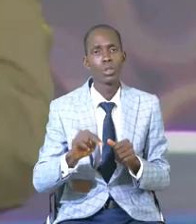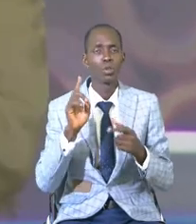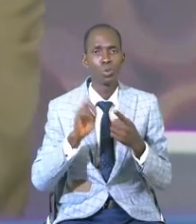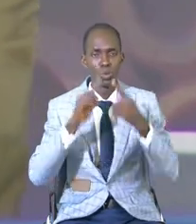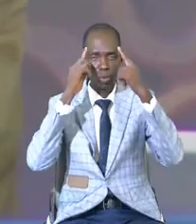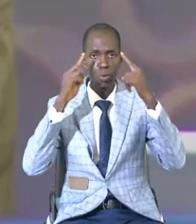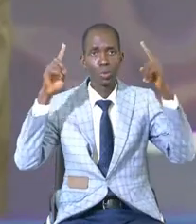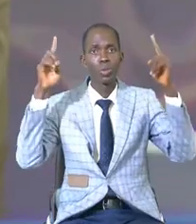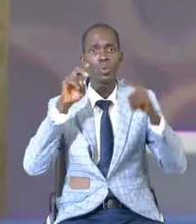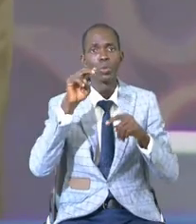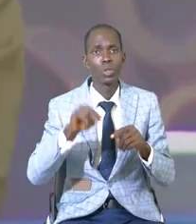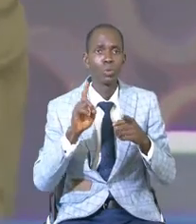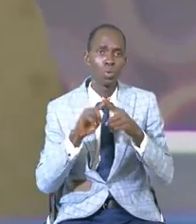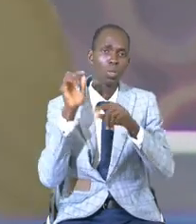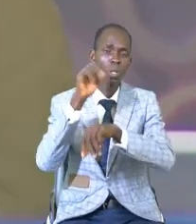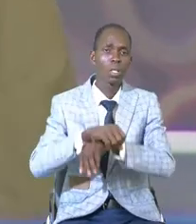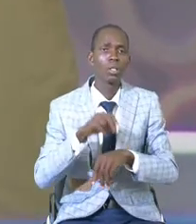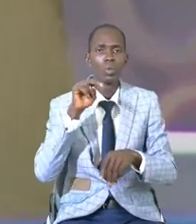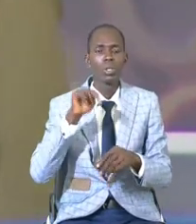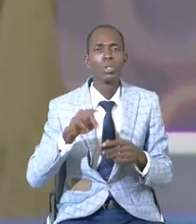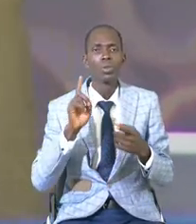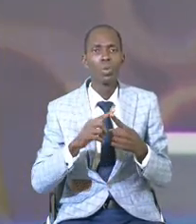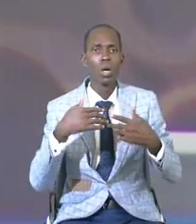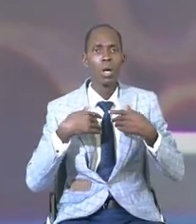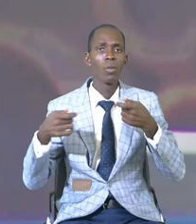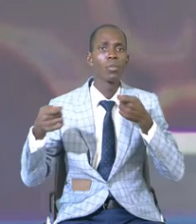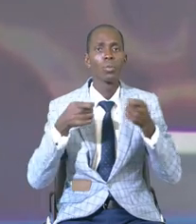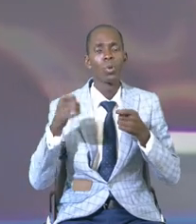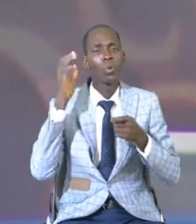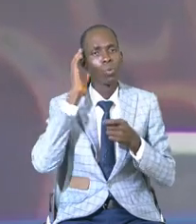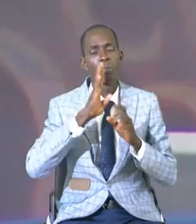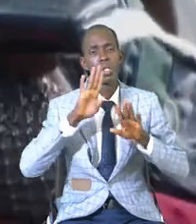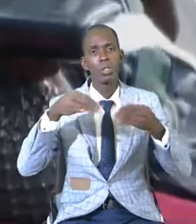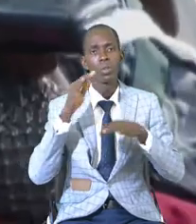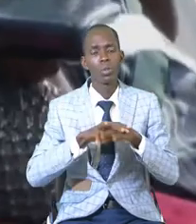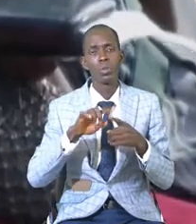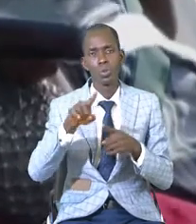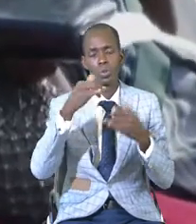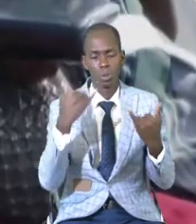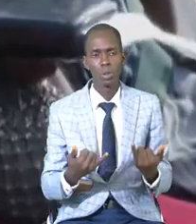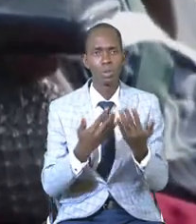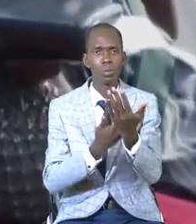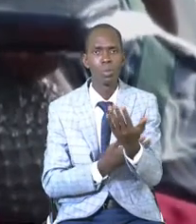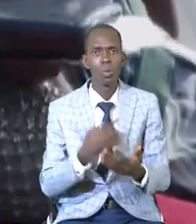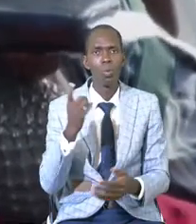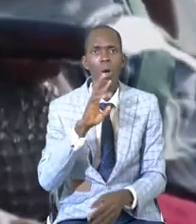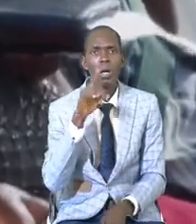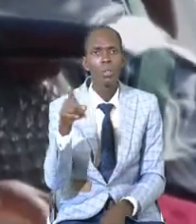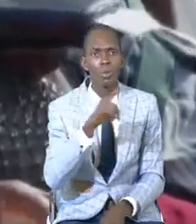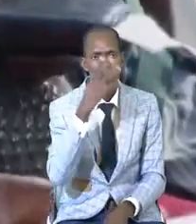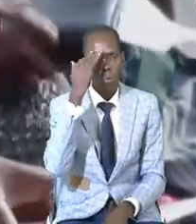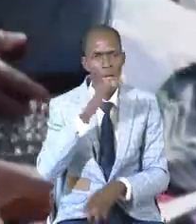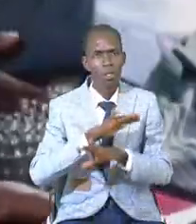you need to conquer and you need to have dominion will be given unto you this morning. What are you there? Why don't you stand up and